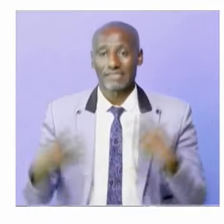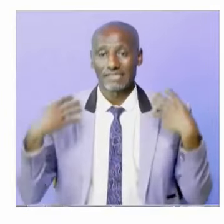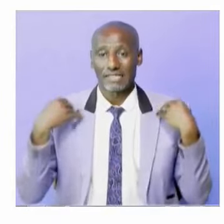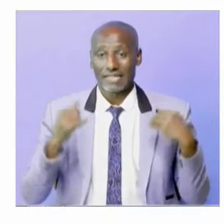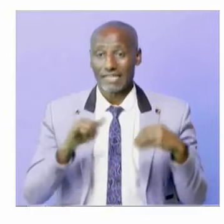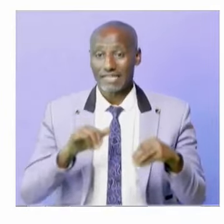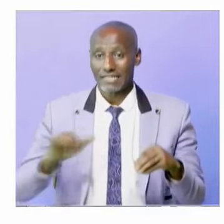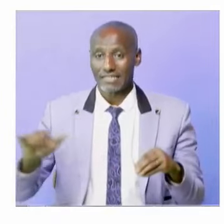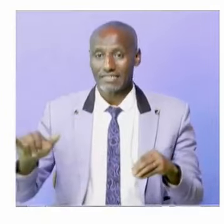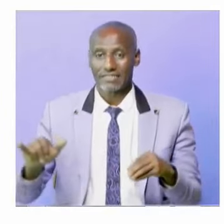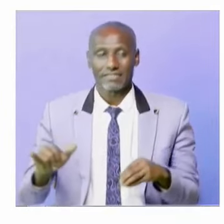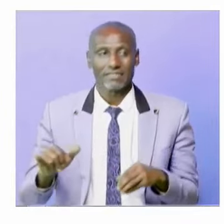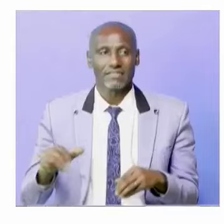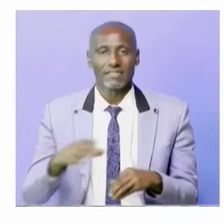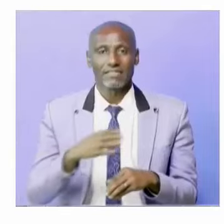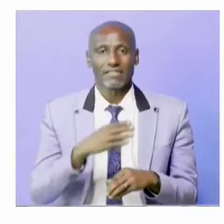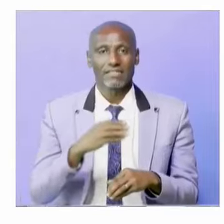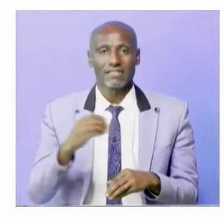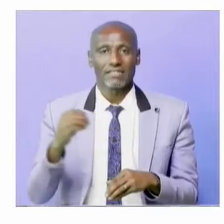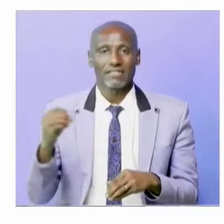greetings and